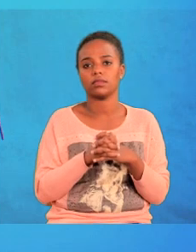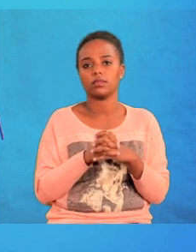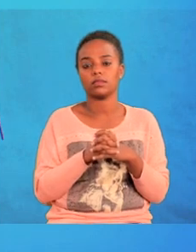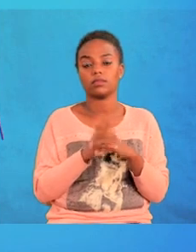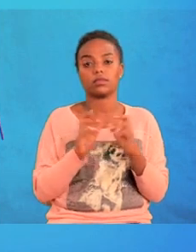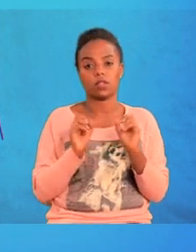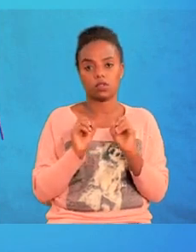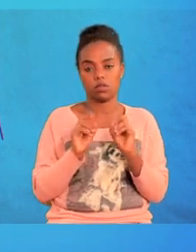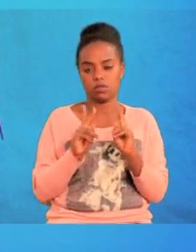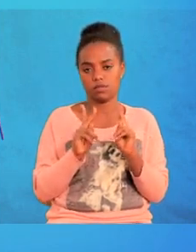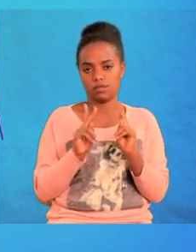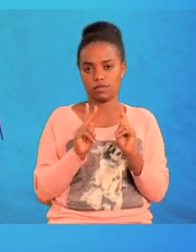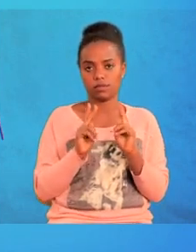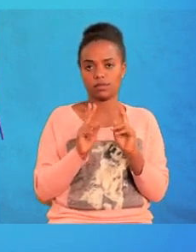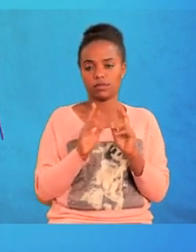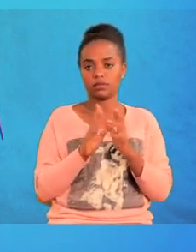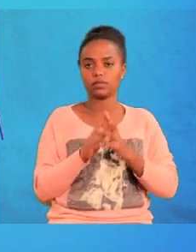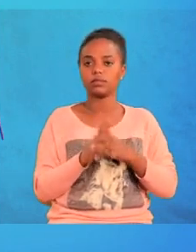Okay.